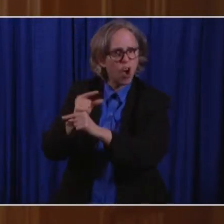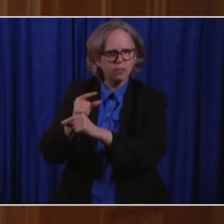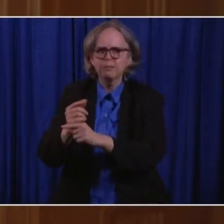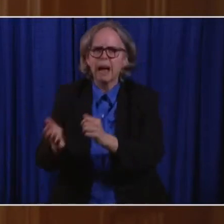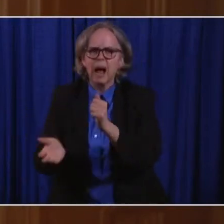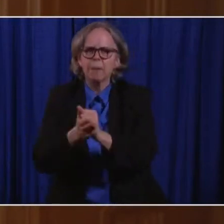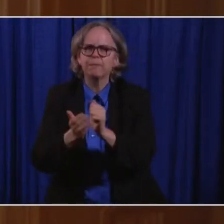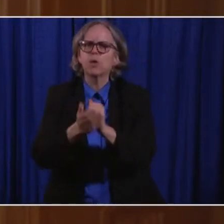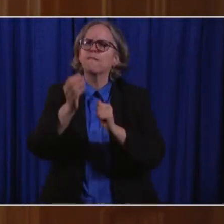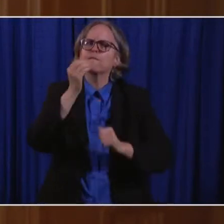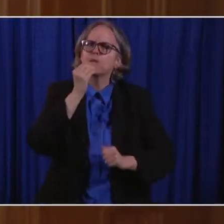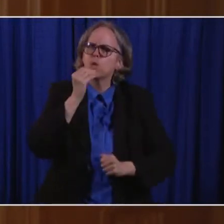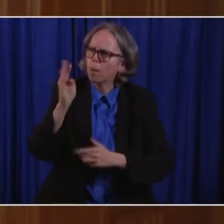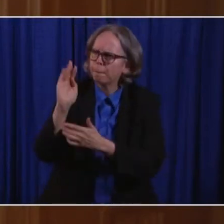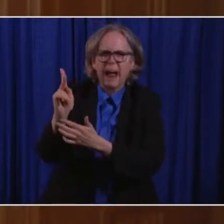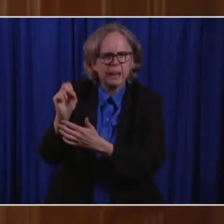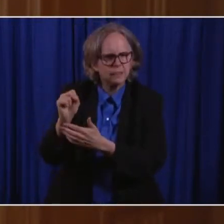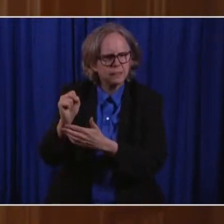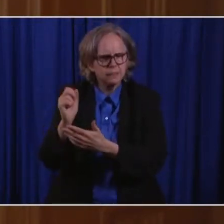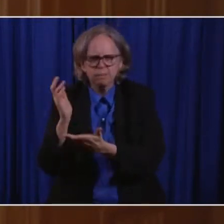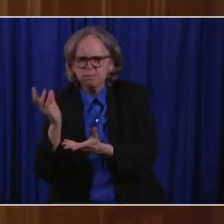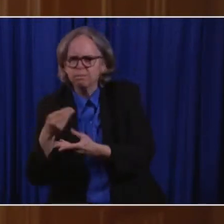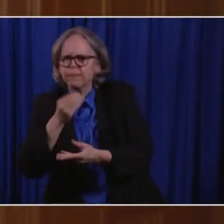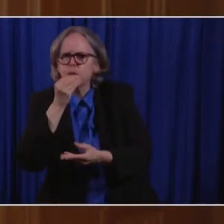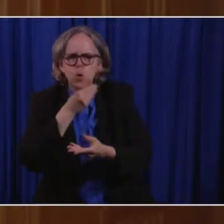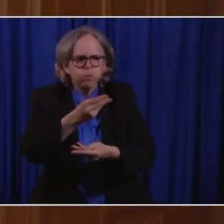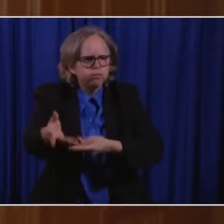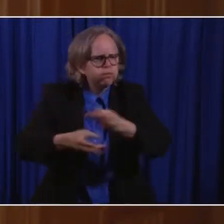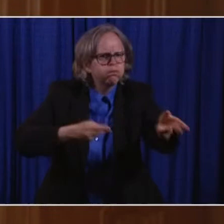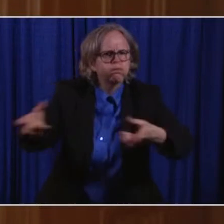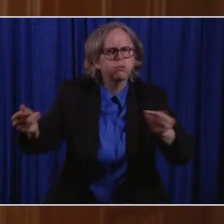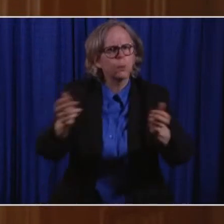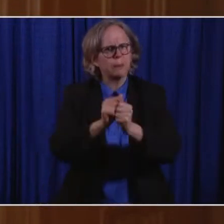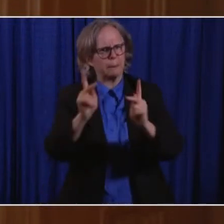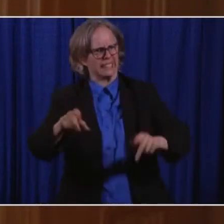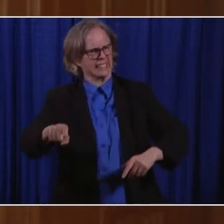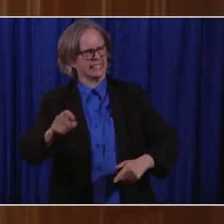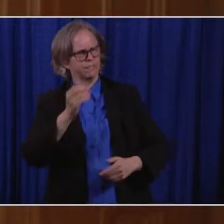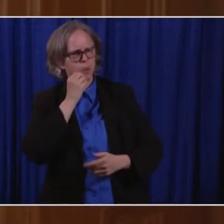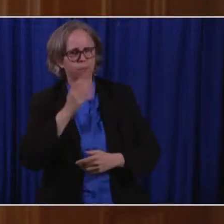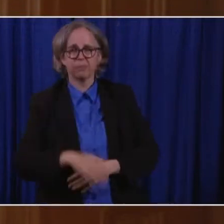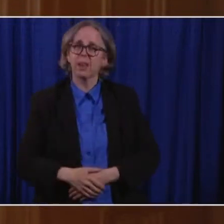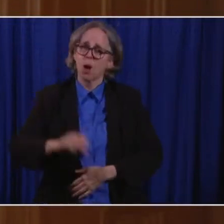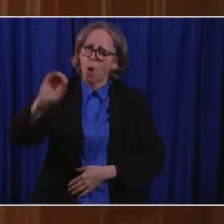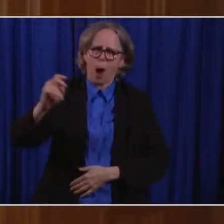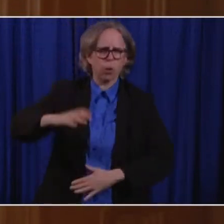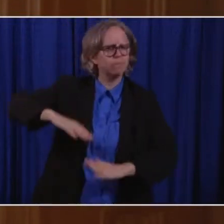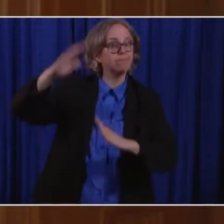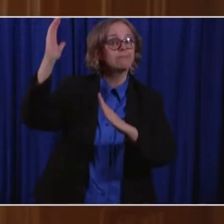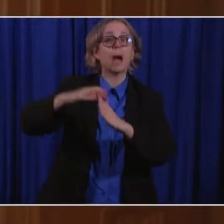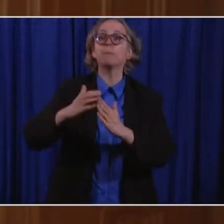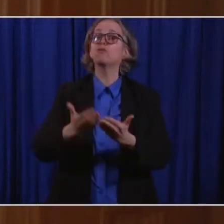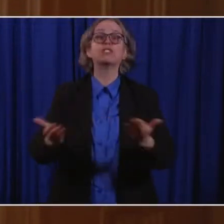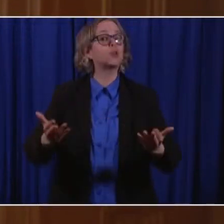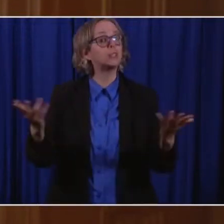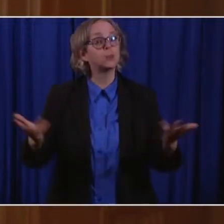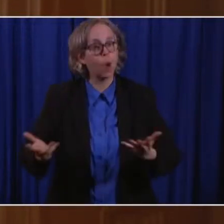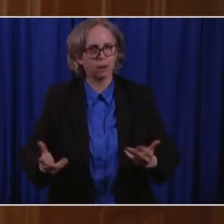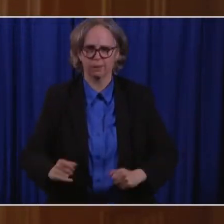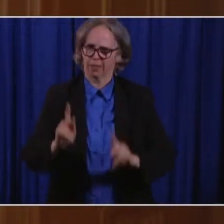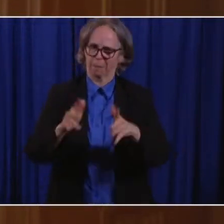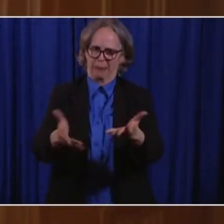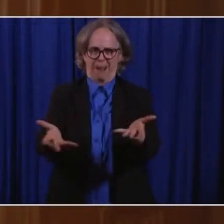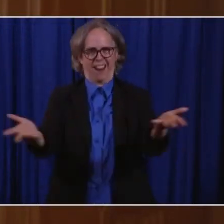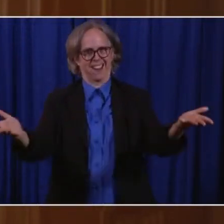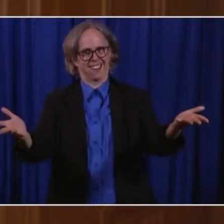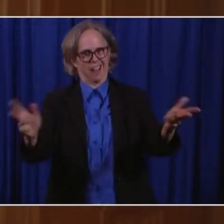Ohio's greatest natural and economic resource is and always has been our people. Early in